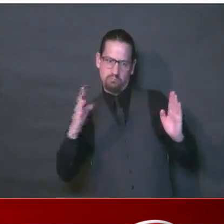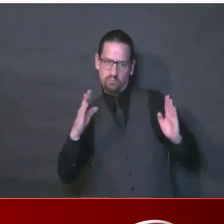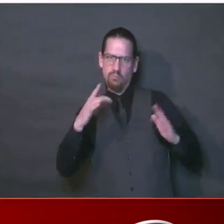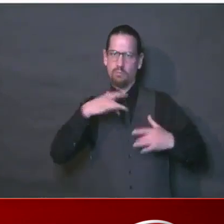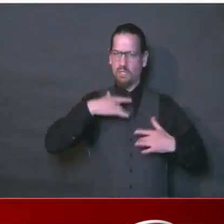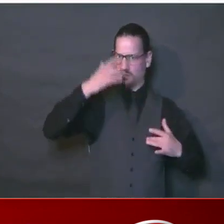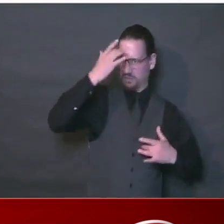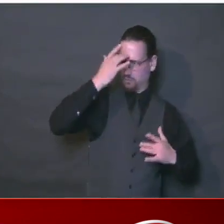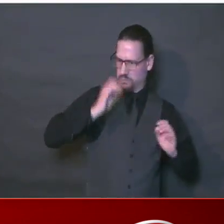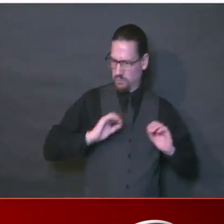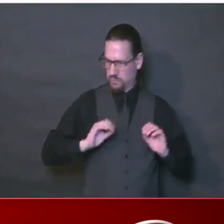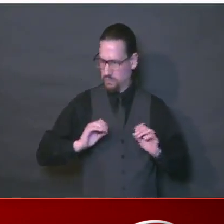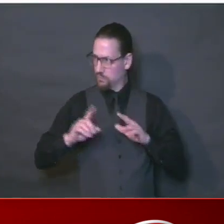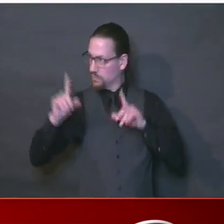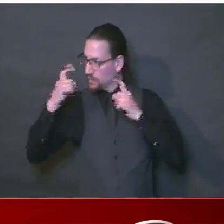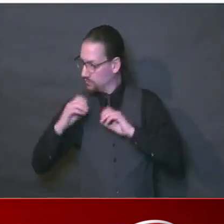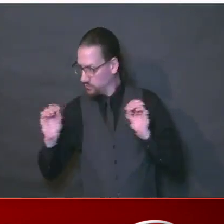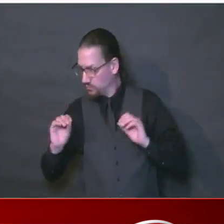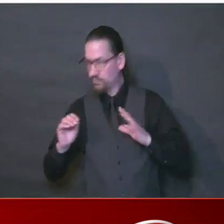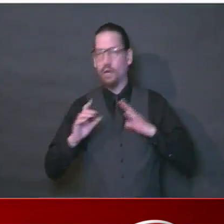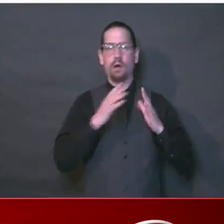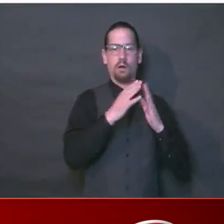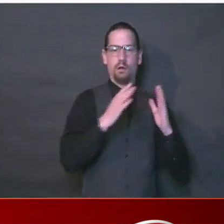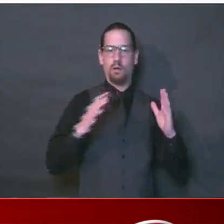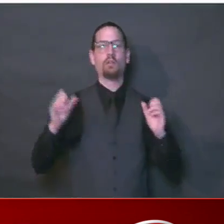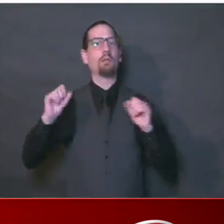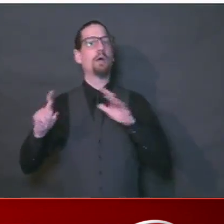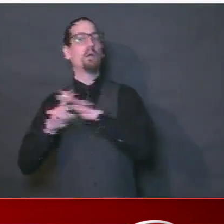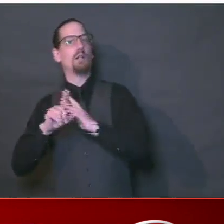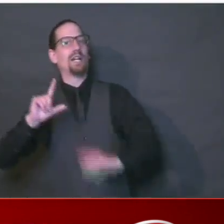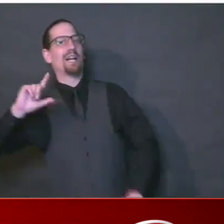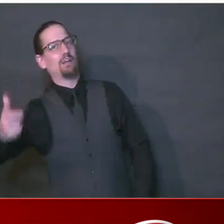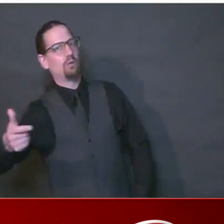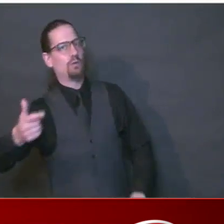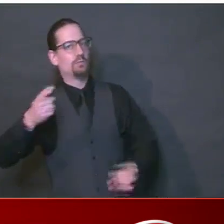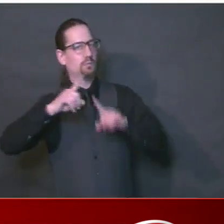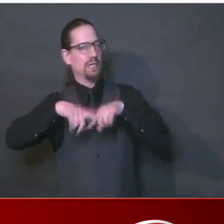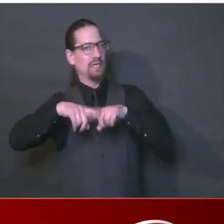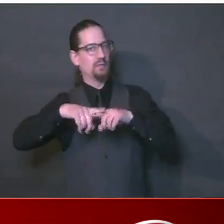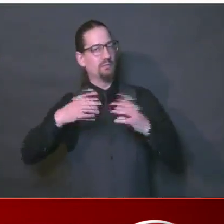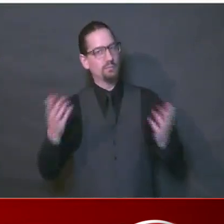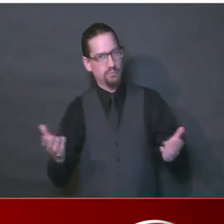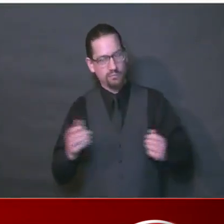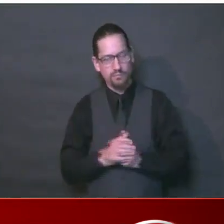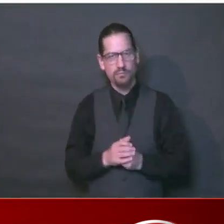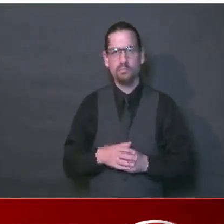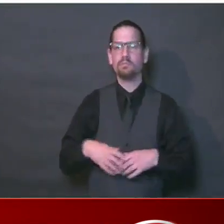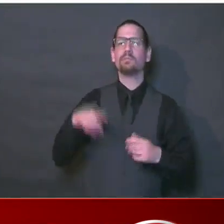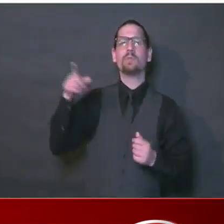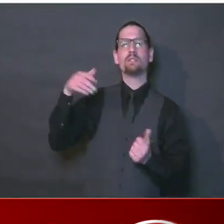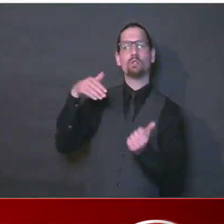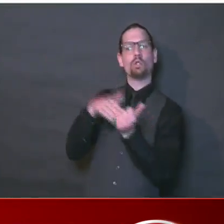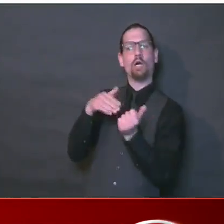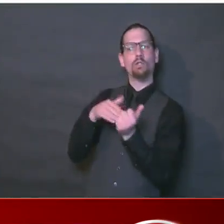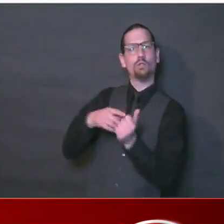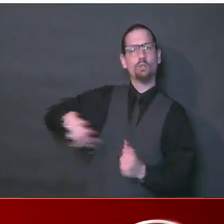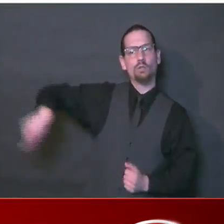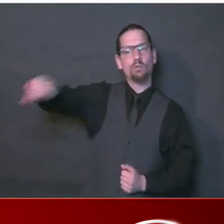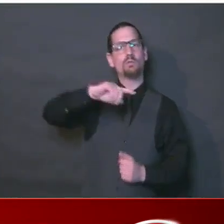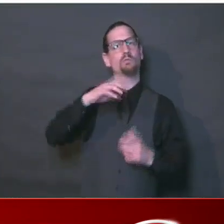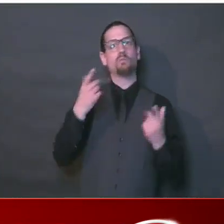contact with a person with COVID-19, even if the test result returns negative, it's important to remain